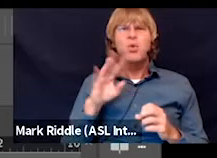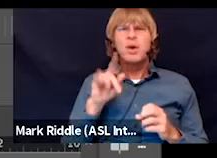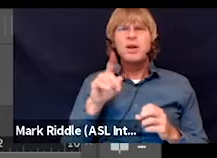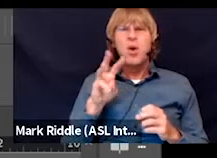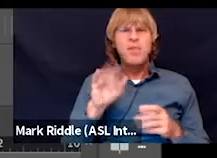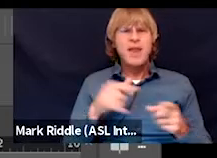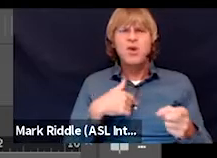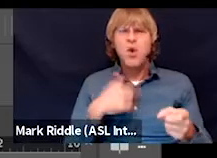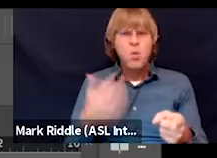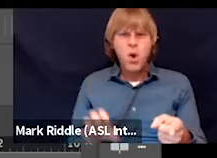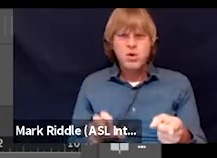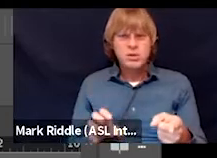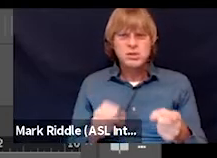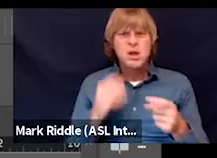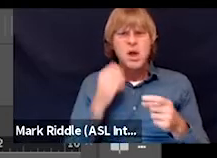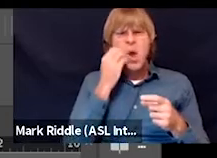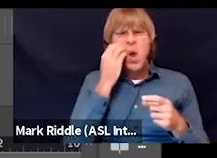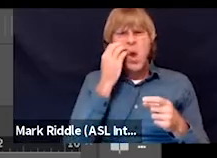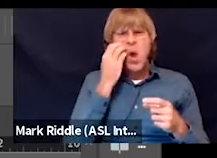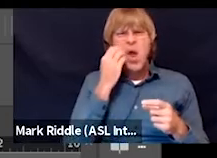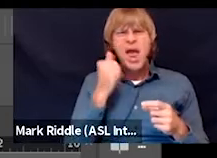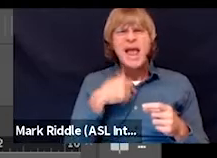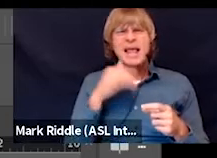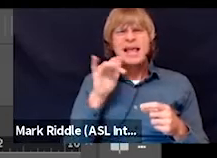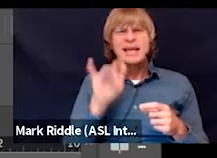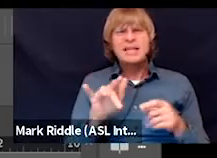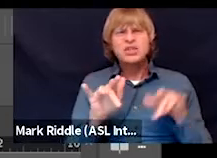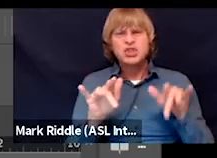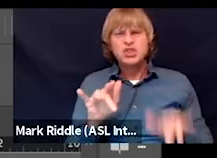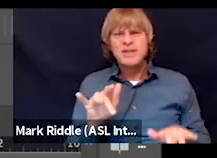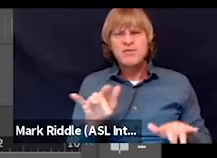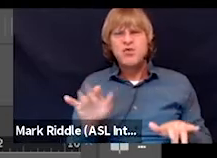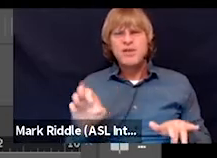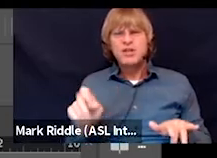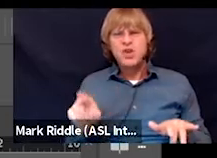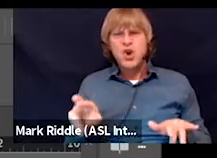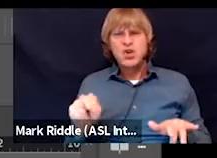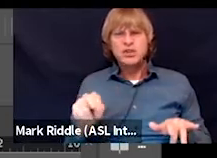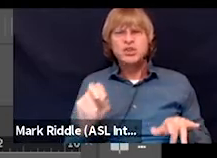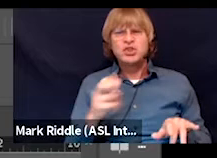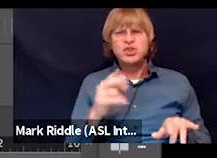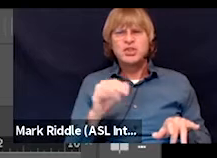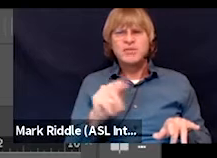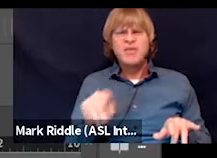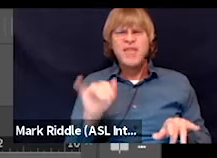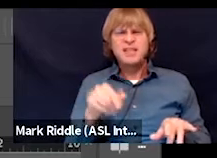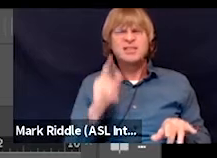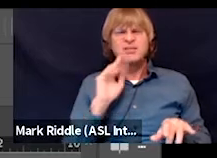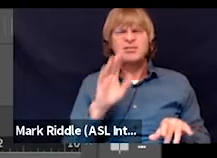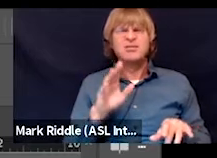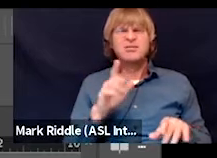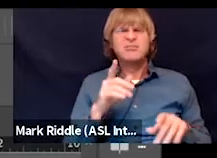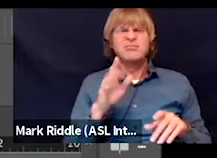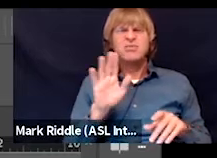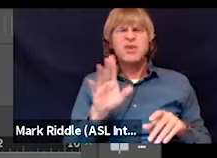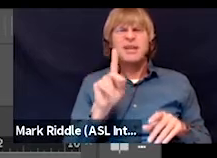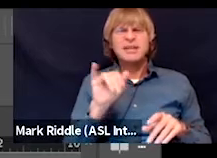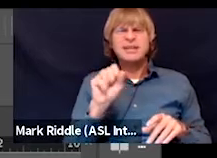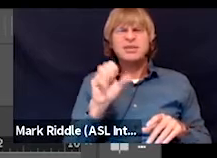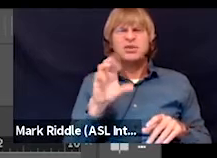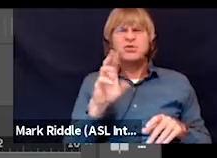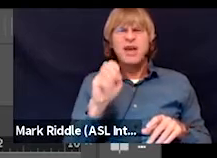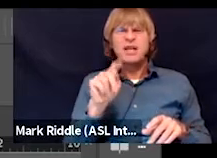want. I could hit a shift return, which hopefully everybody knows is that discretionary return, which